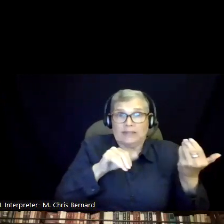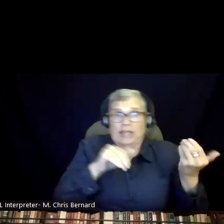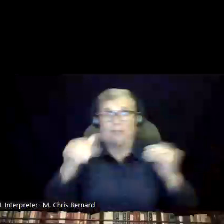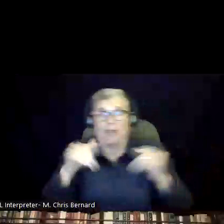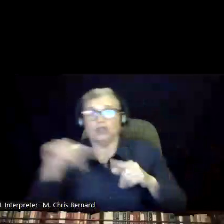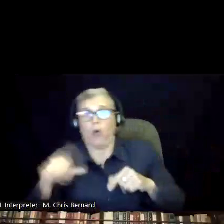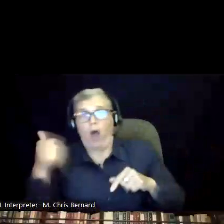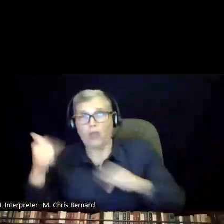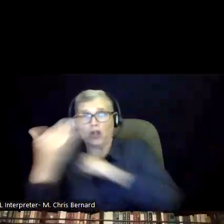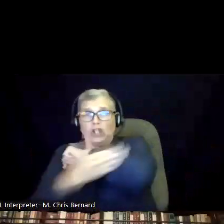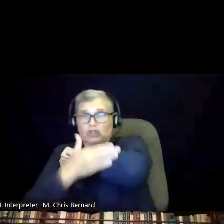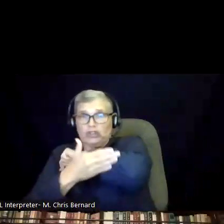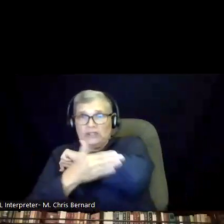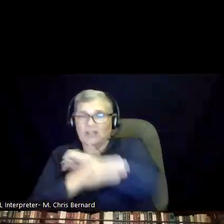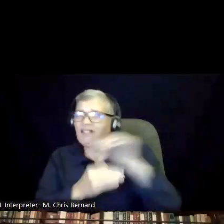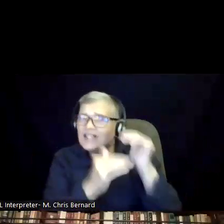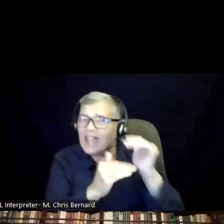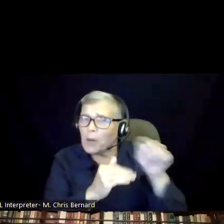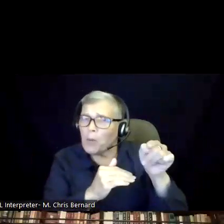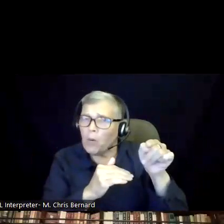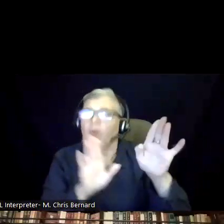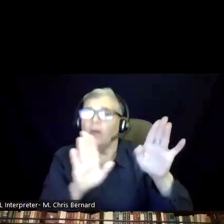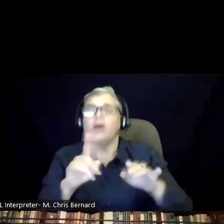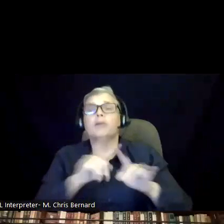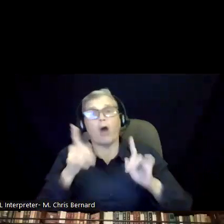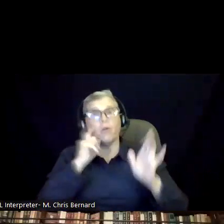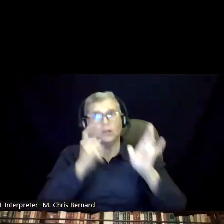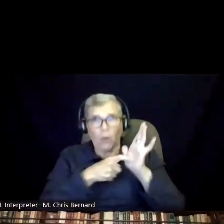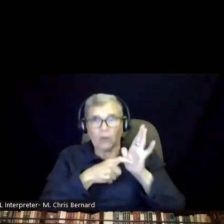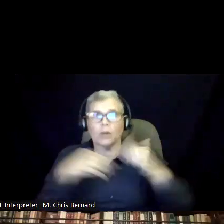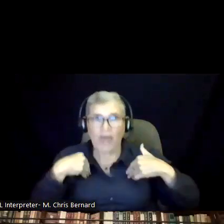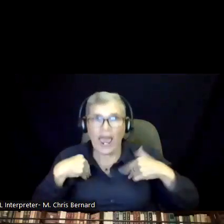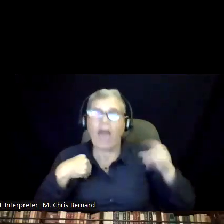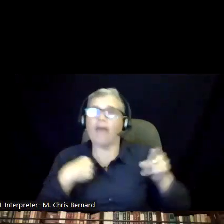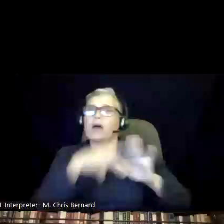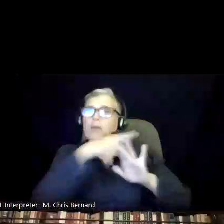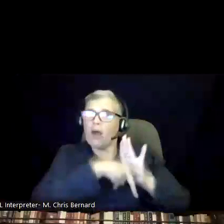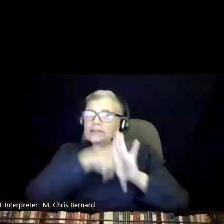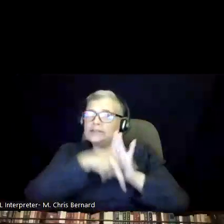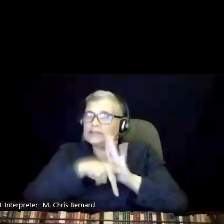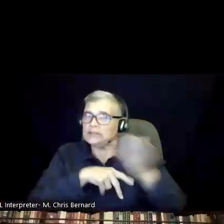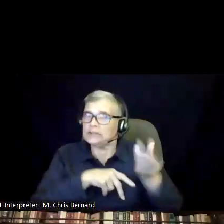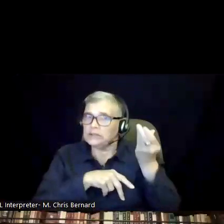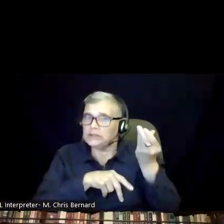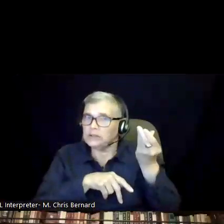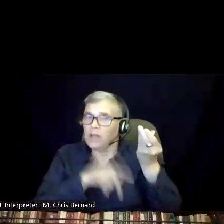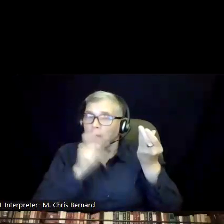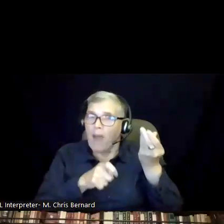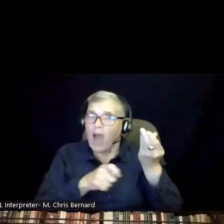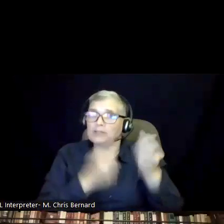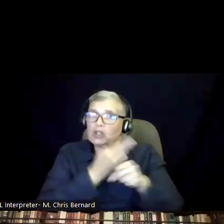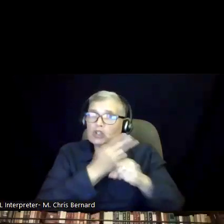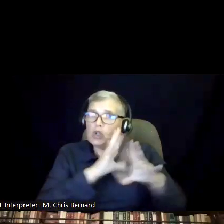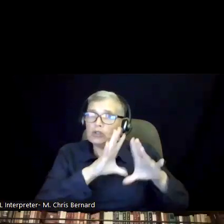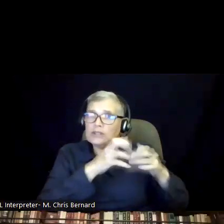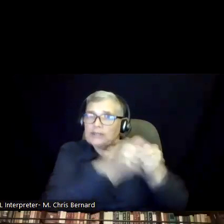narrow, couple key components, but we note that we have this set of principles, that they have to be applied together, and we're